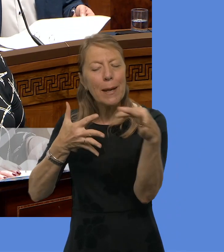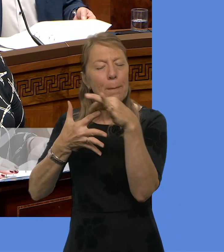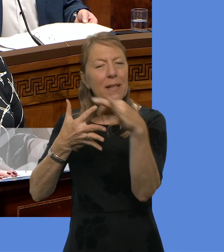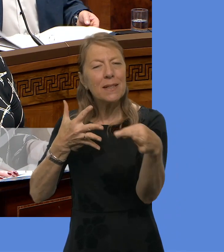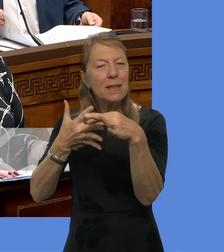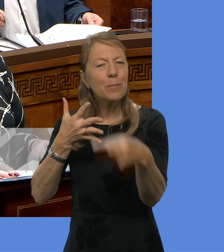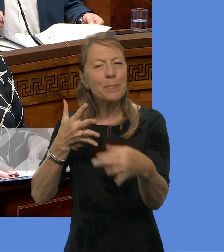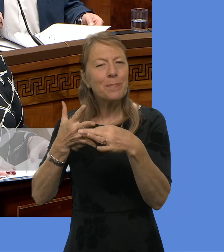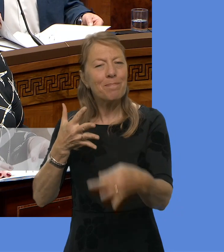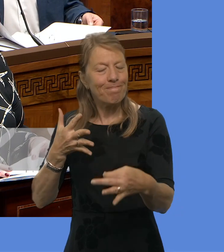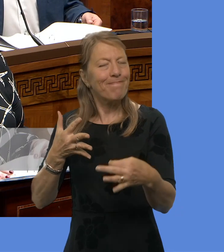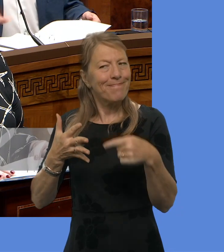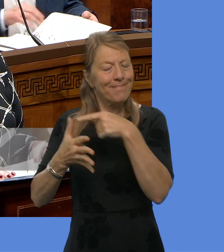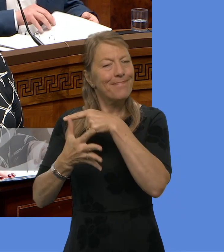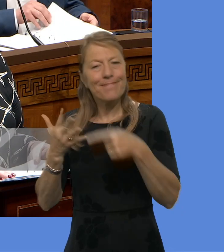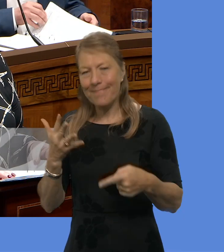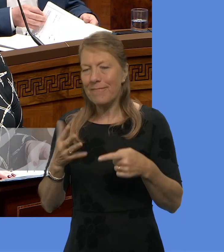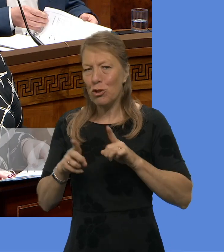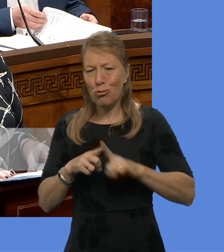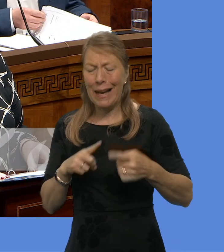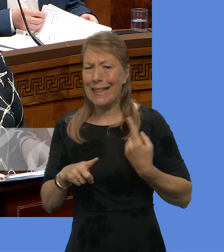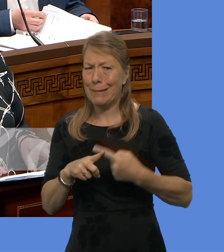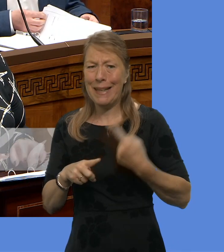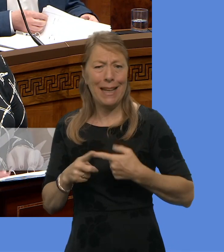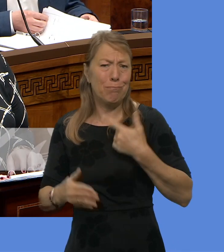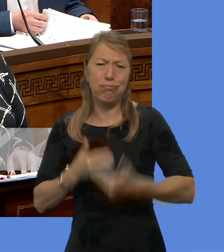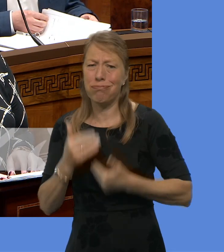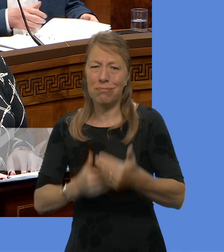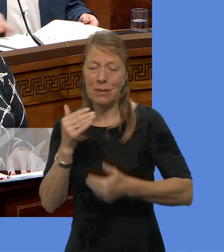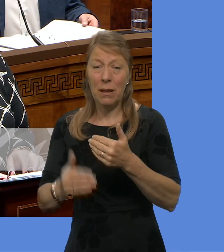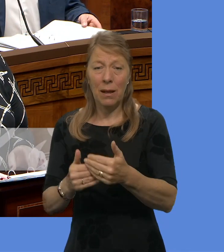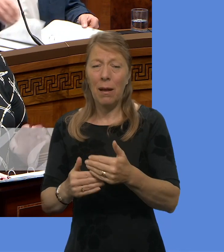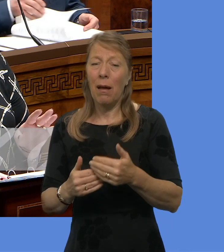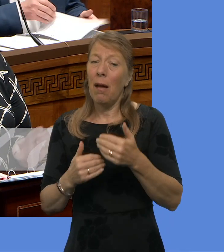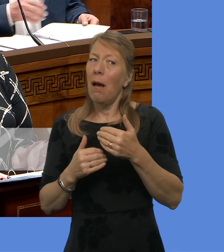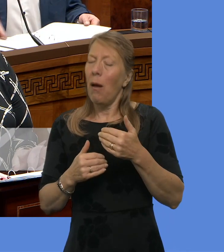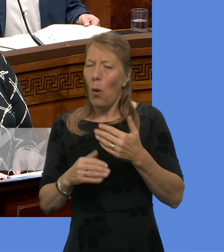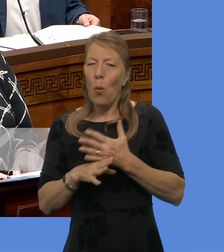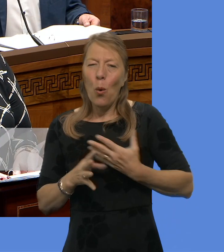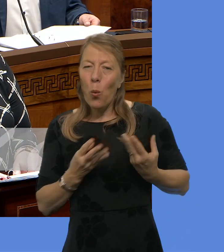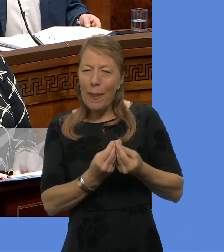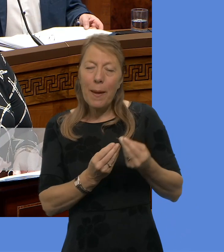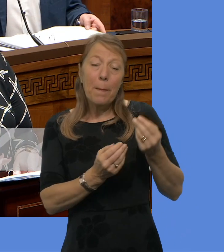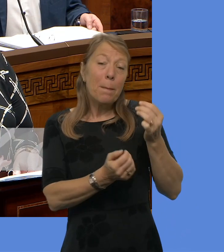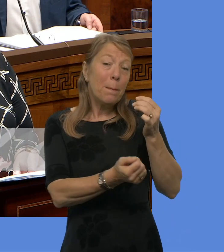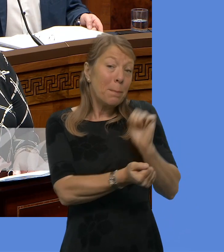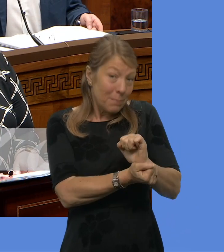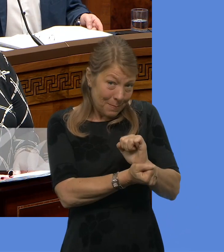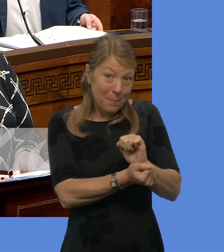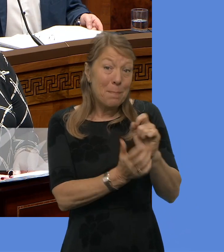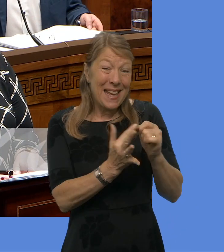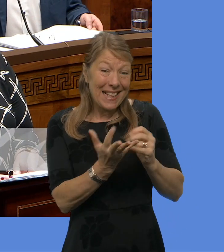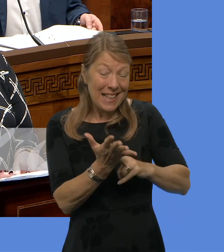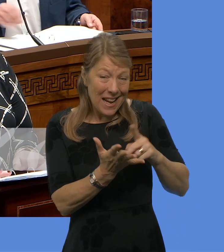are, of course, keen to do that. We have great partnership working between the PSNI, the PPS, and the